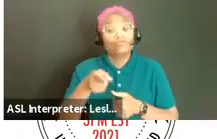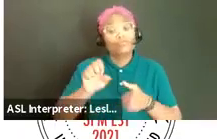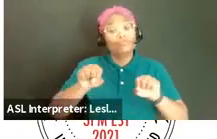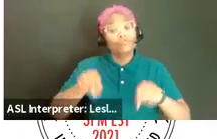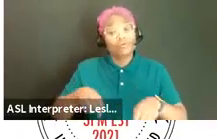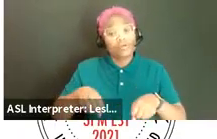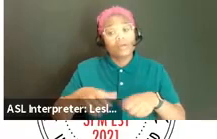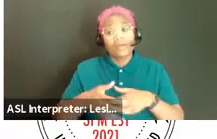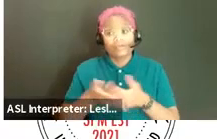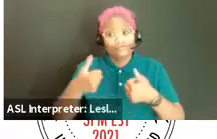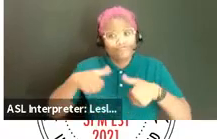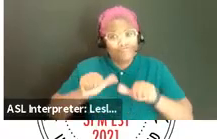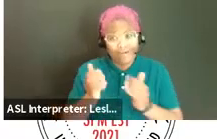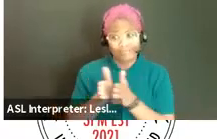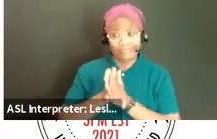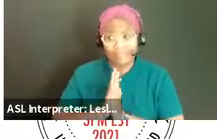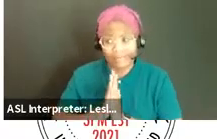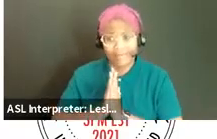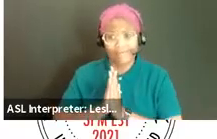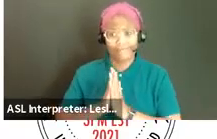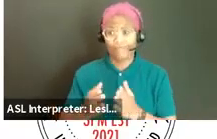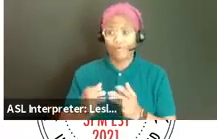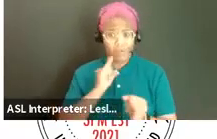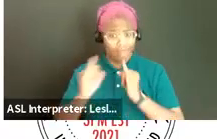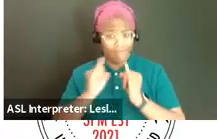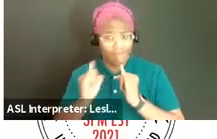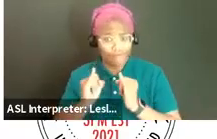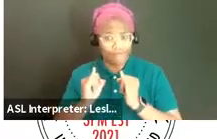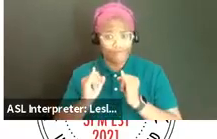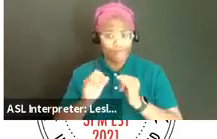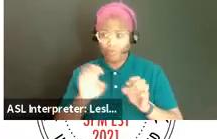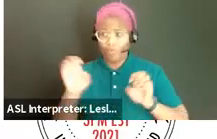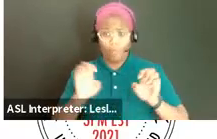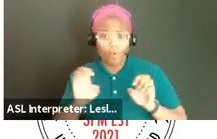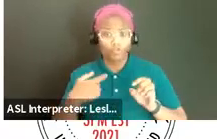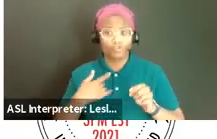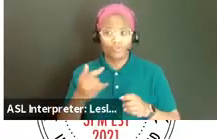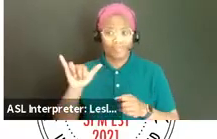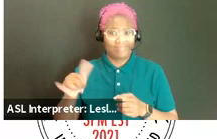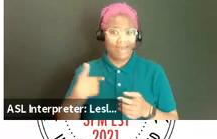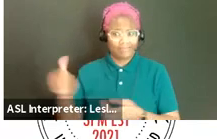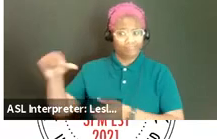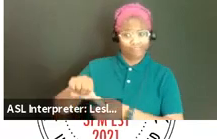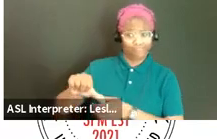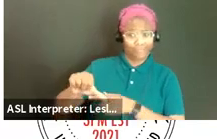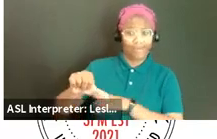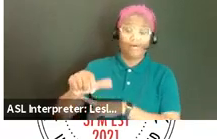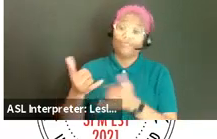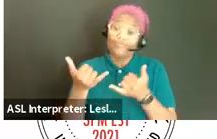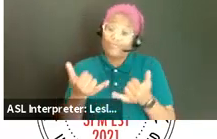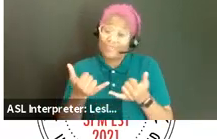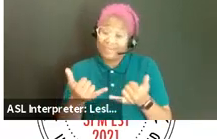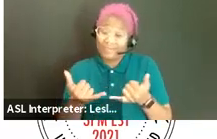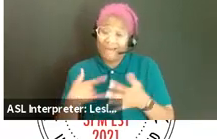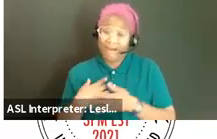interview and that request is denied, right now, given the staffing issues and the Afghanistan issues, we